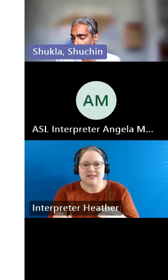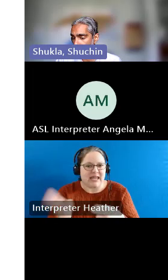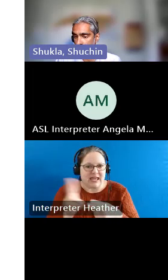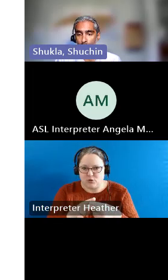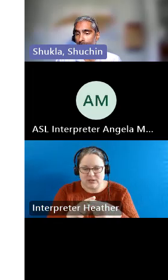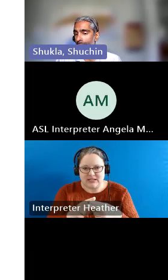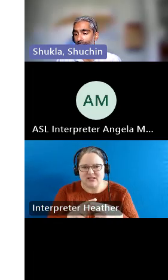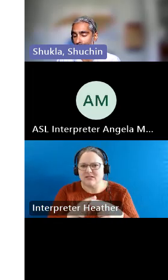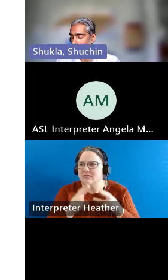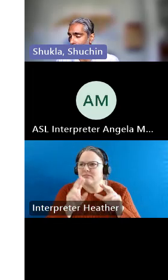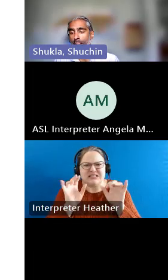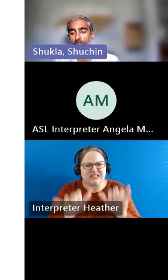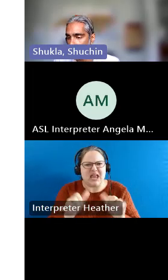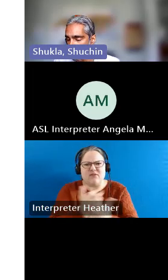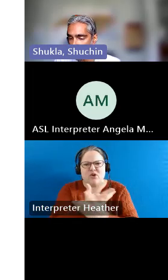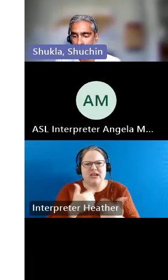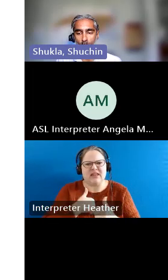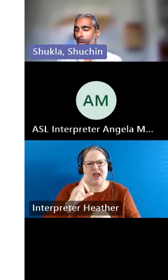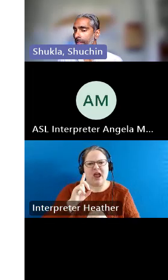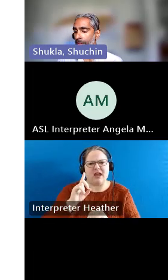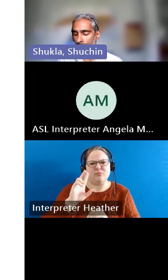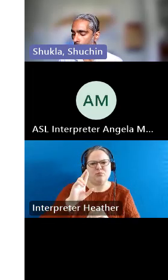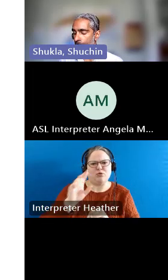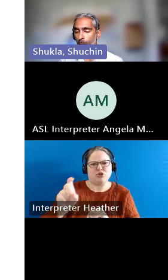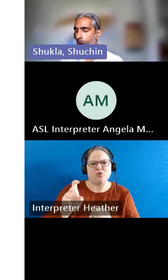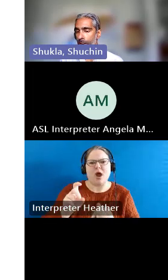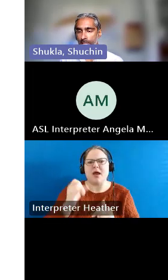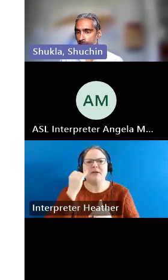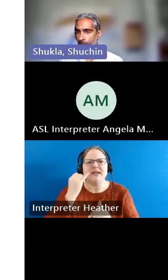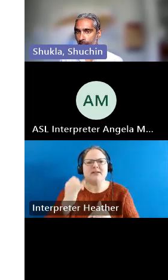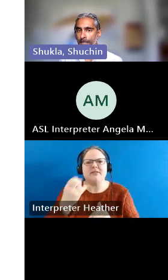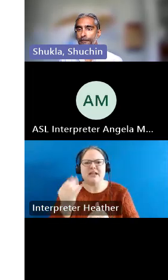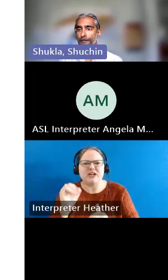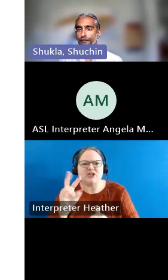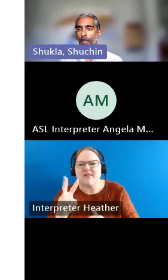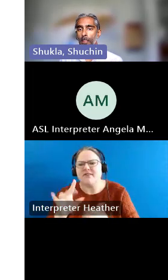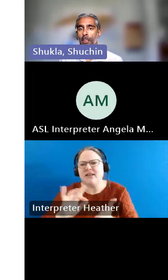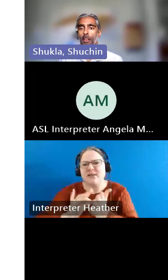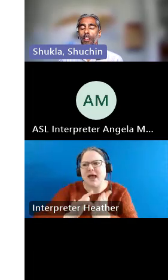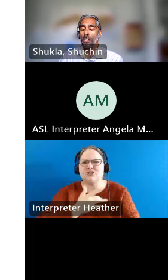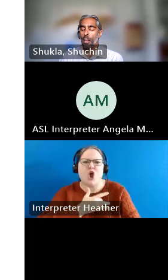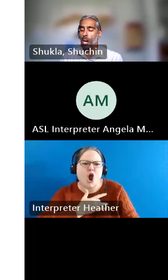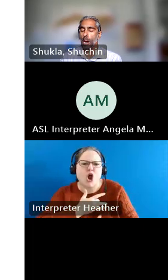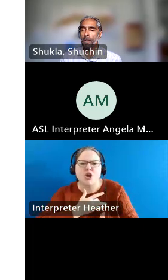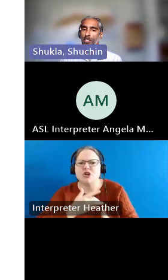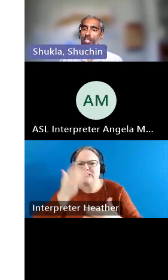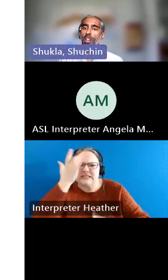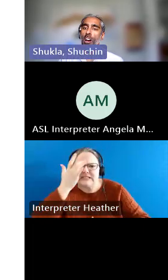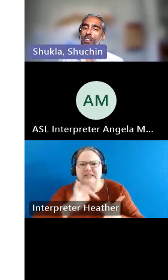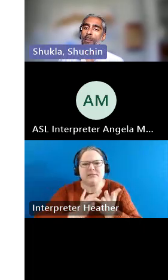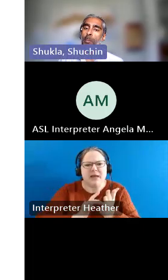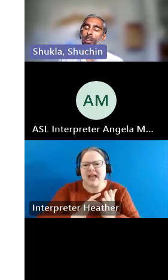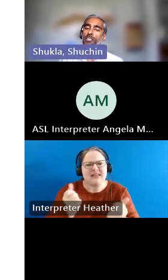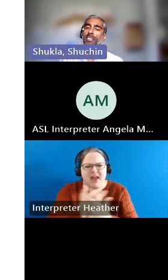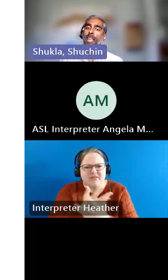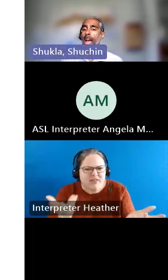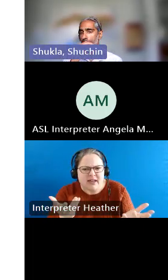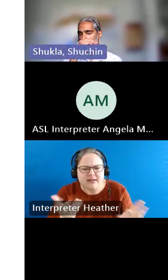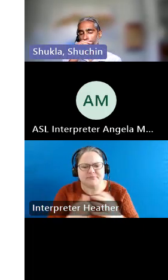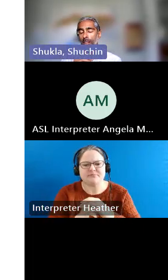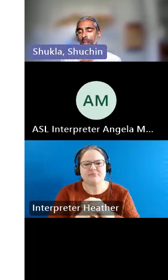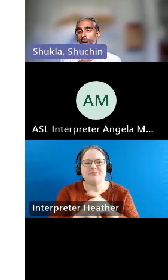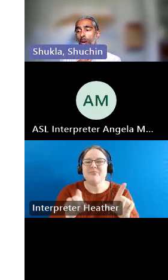for all the things I prescribe, whether it's insulin or HIV meds or, heart disease meds. It's also important